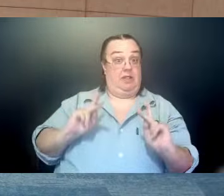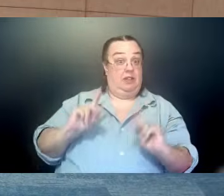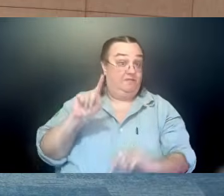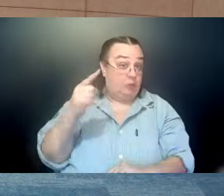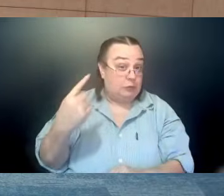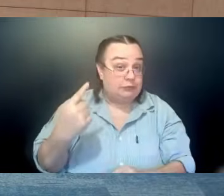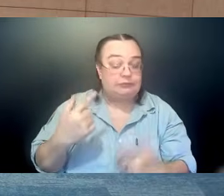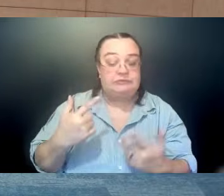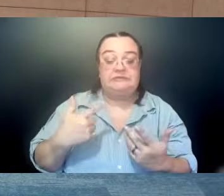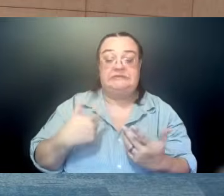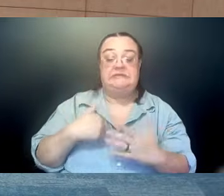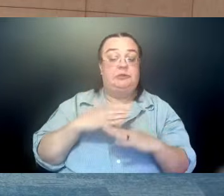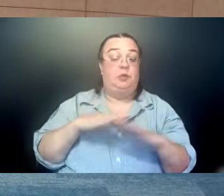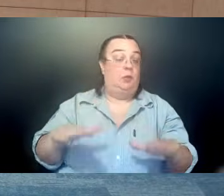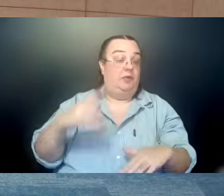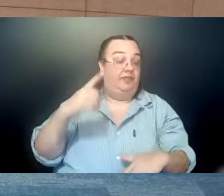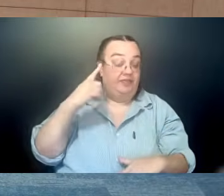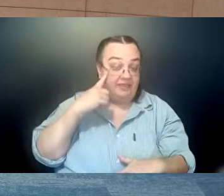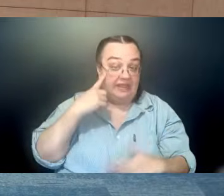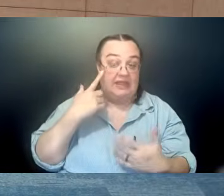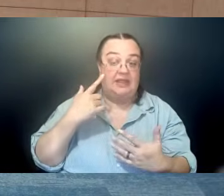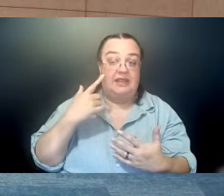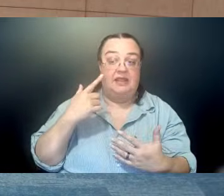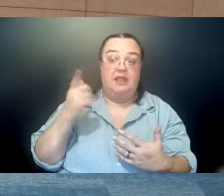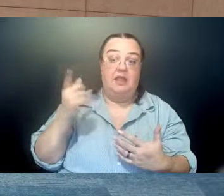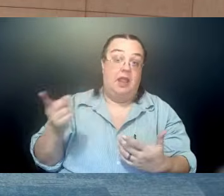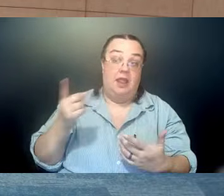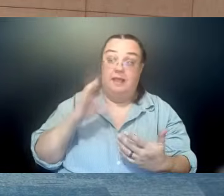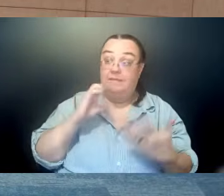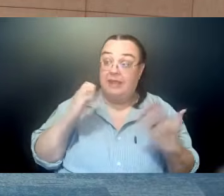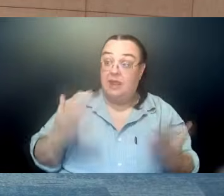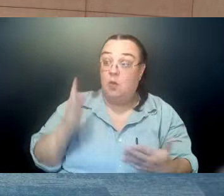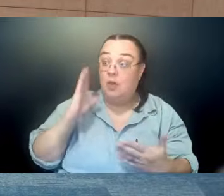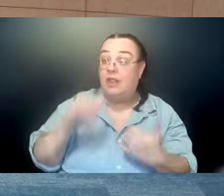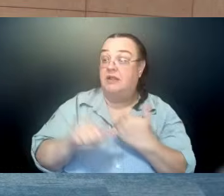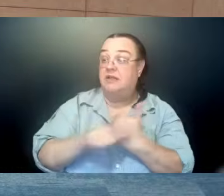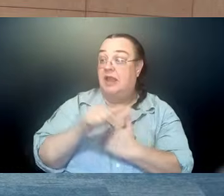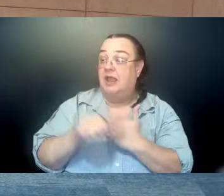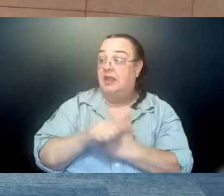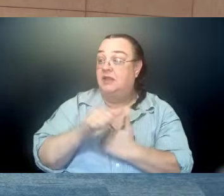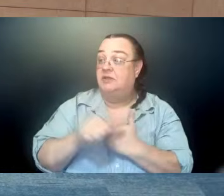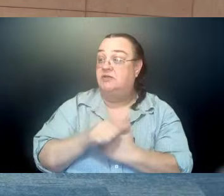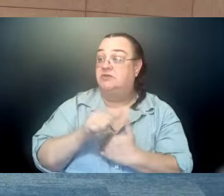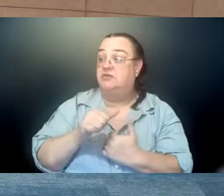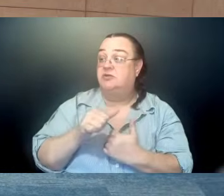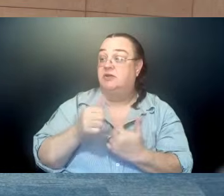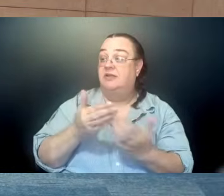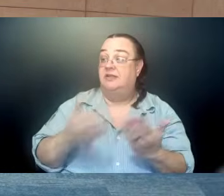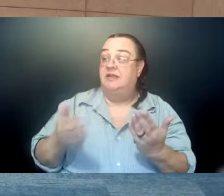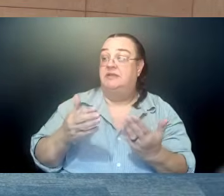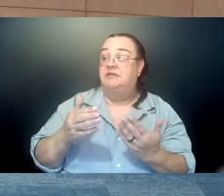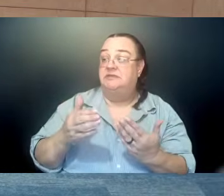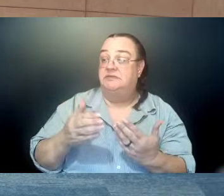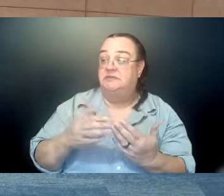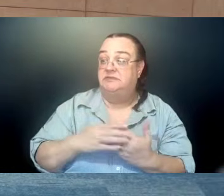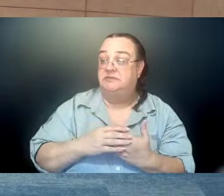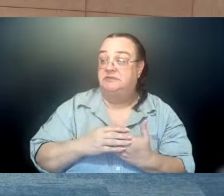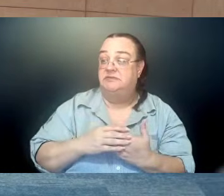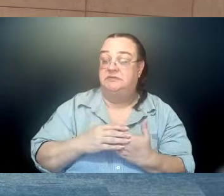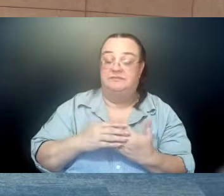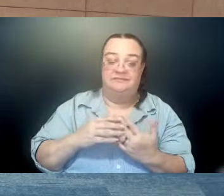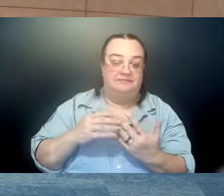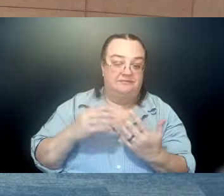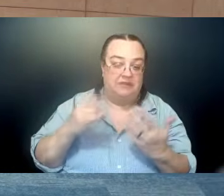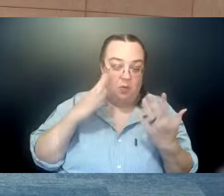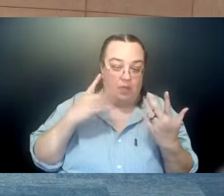I don't think her being here is going to endanger anything that happens tonight or in the town, but